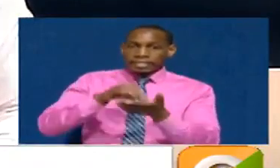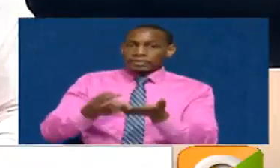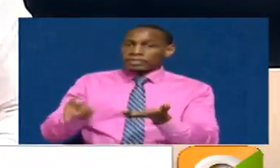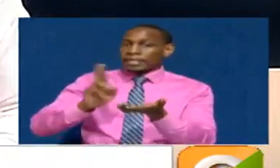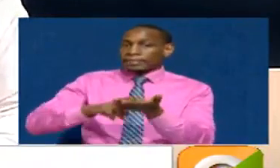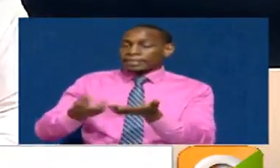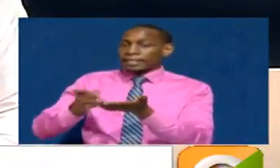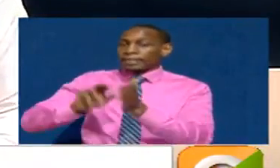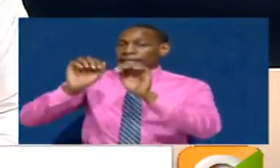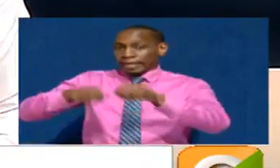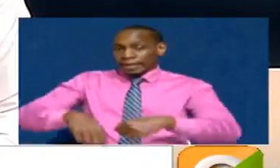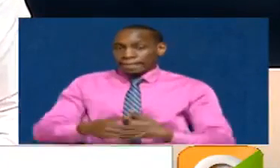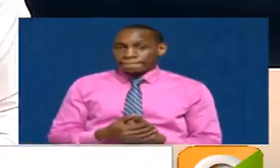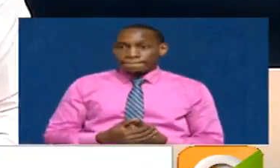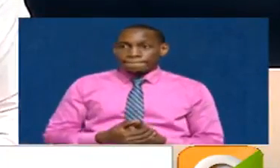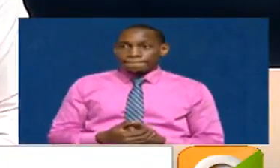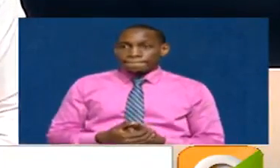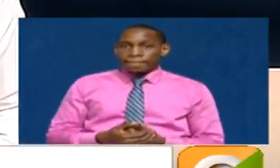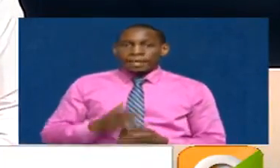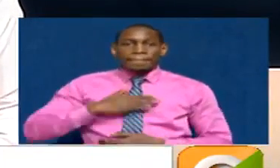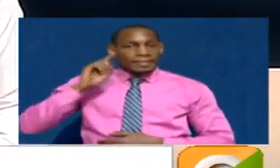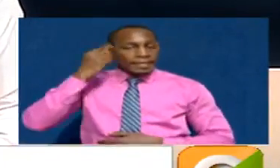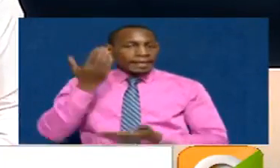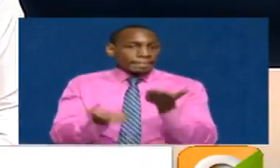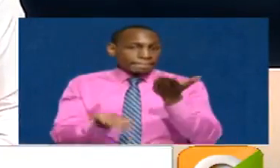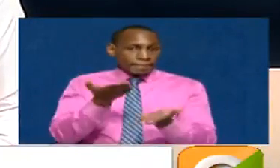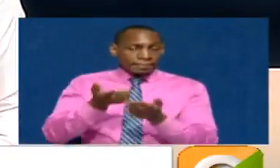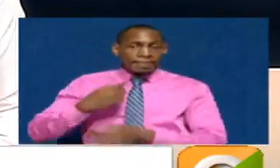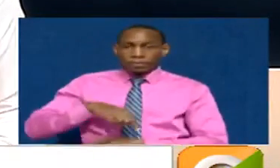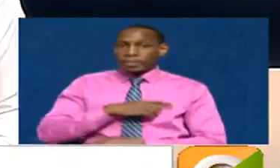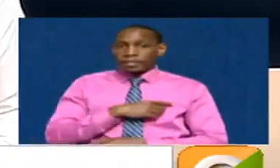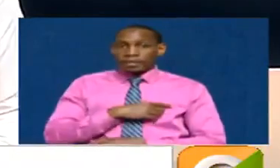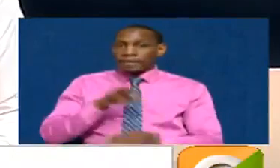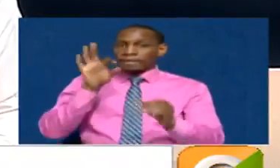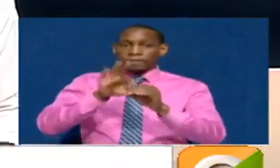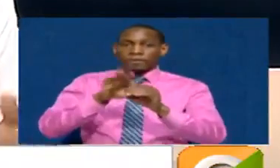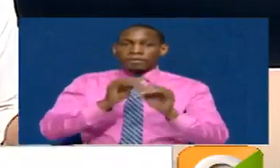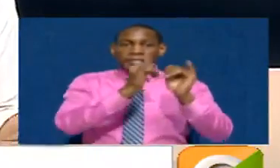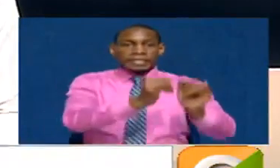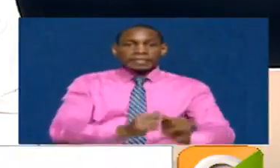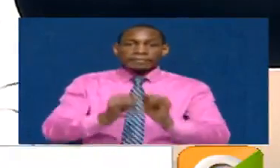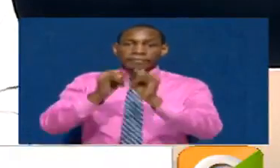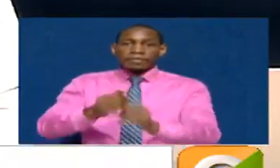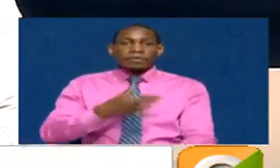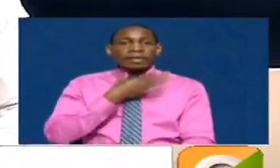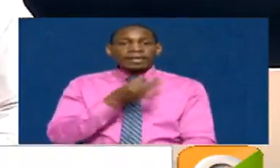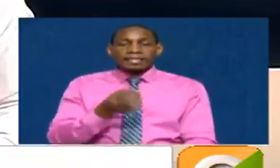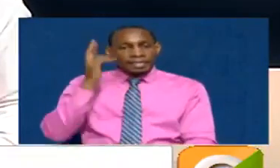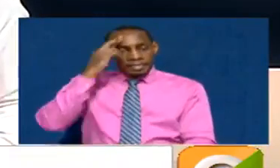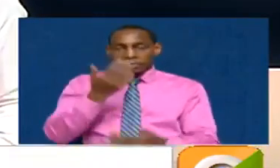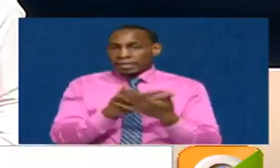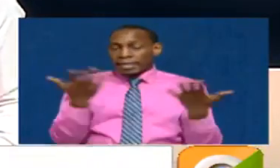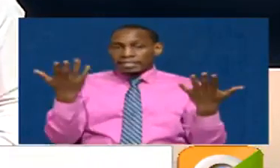will most likely repeat itself. I think perhaps we should just vote for the individuals we like, whatever the